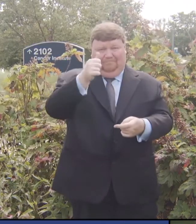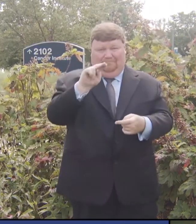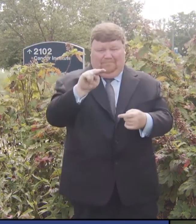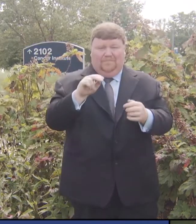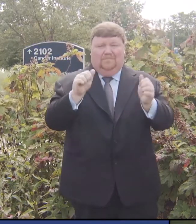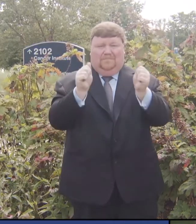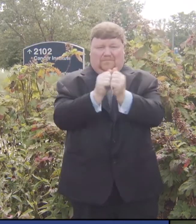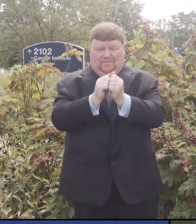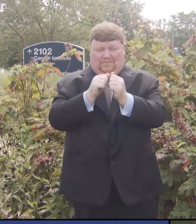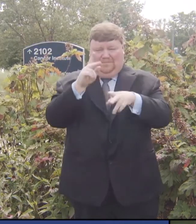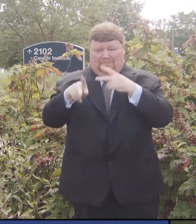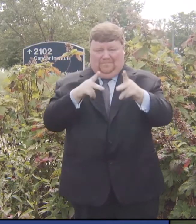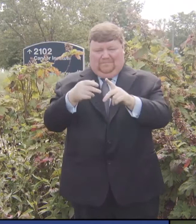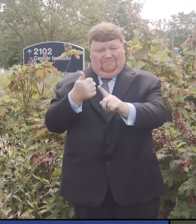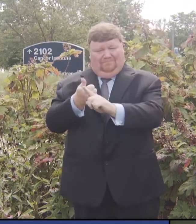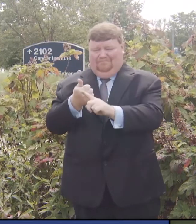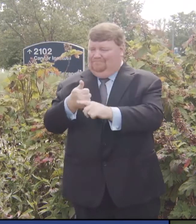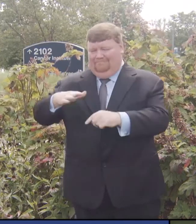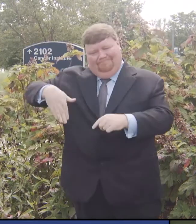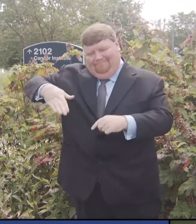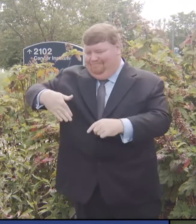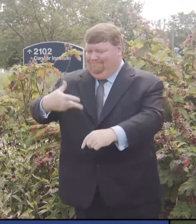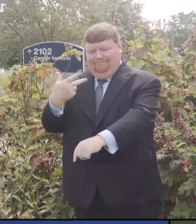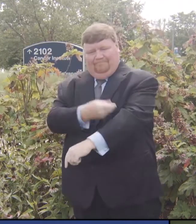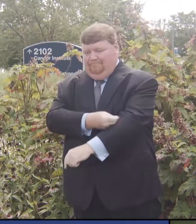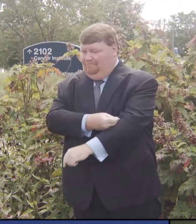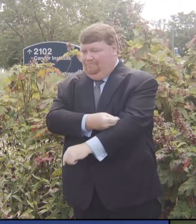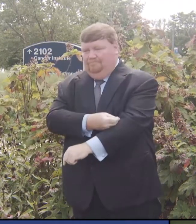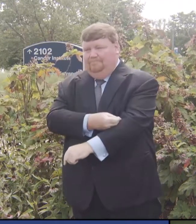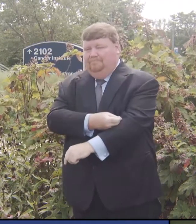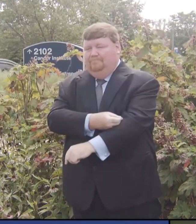in people who were not vaccinated.